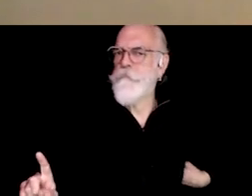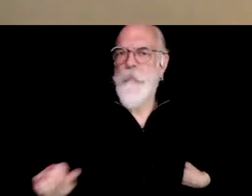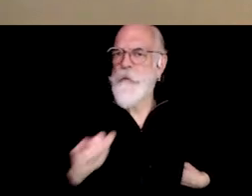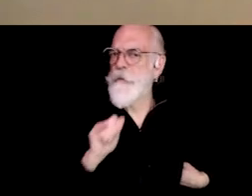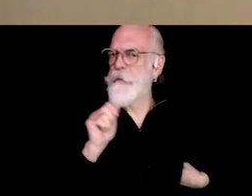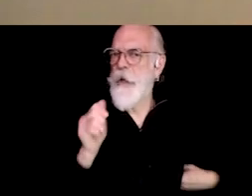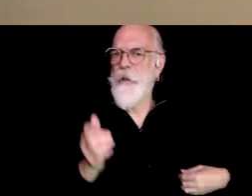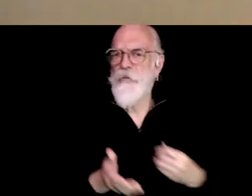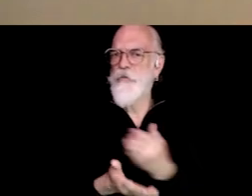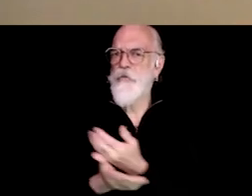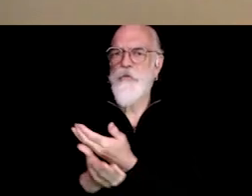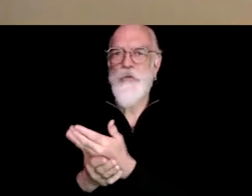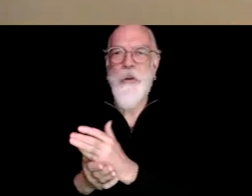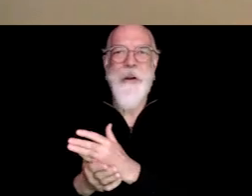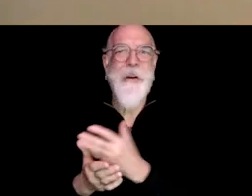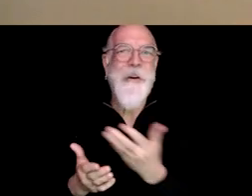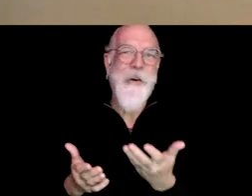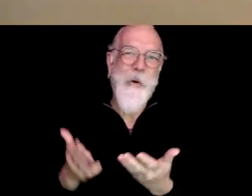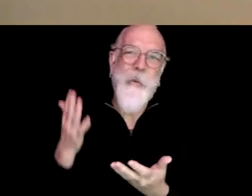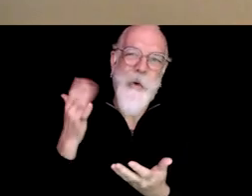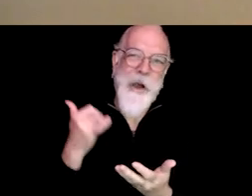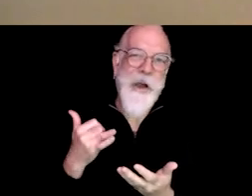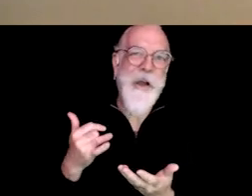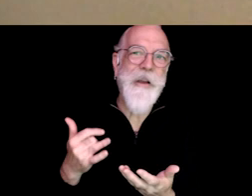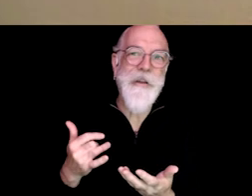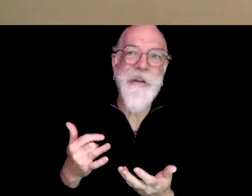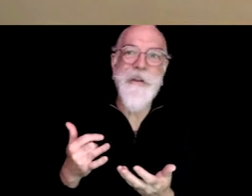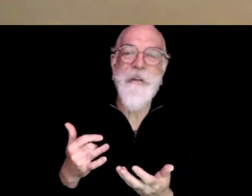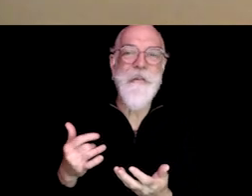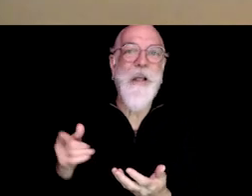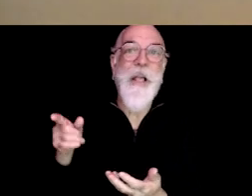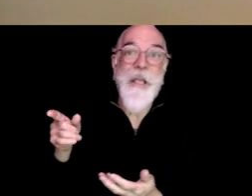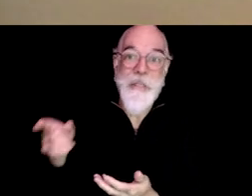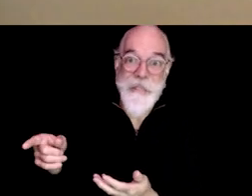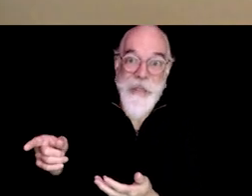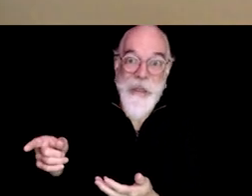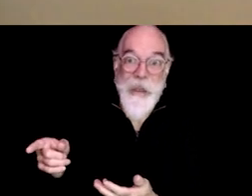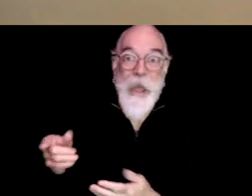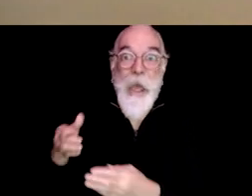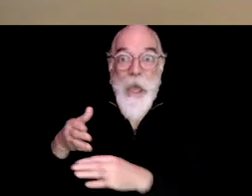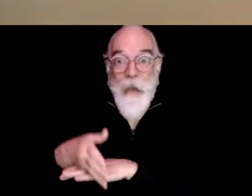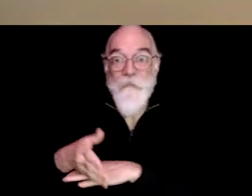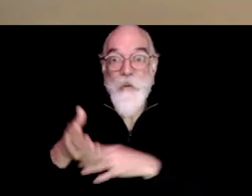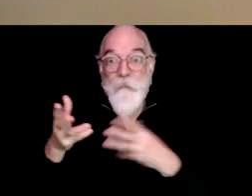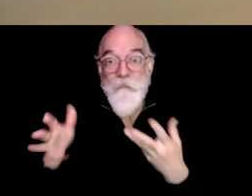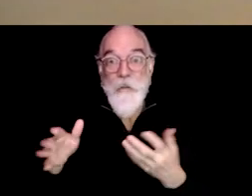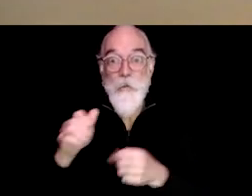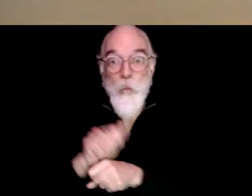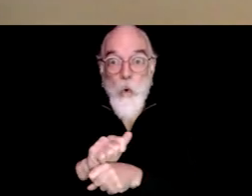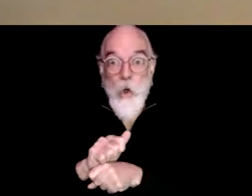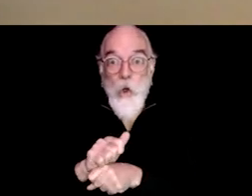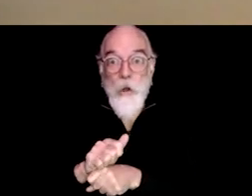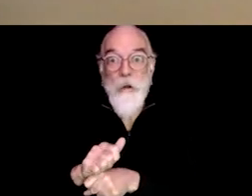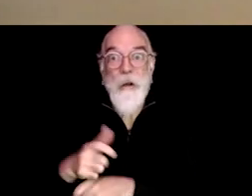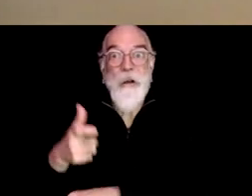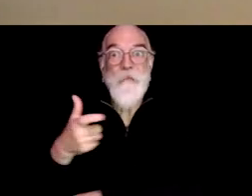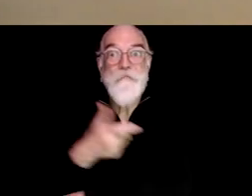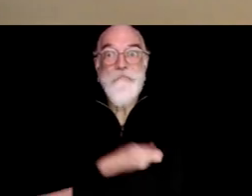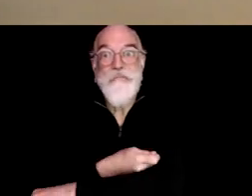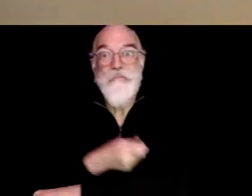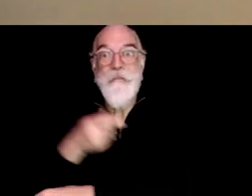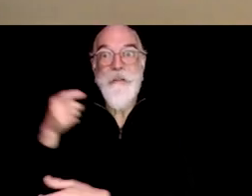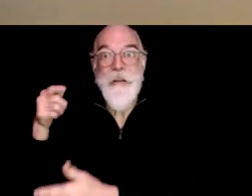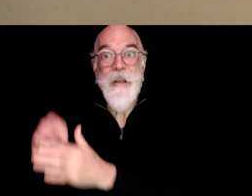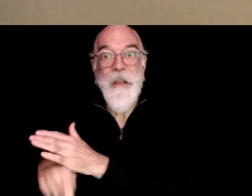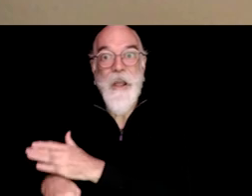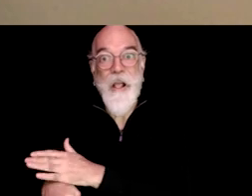from your heart, since most of them would be euthanized at the end of your work. And also, I